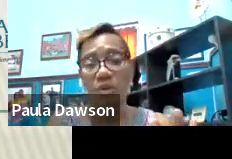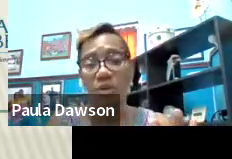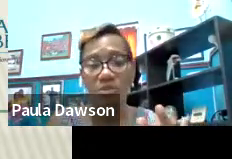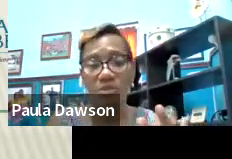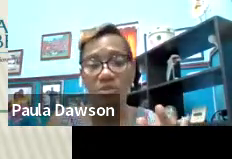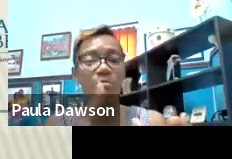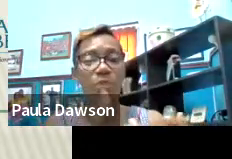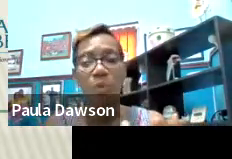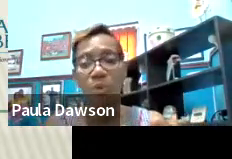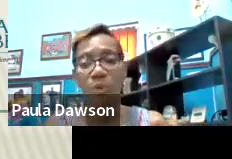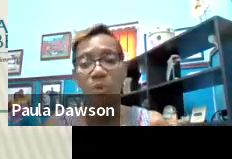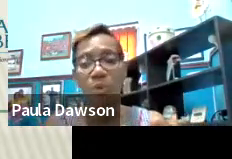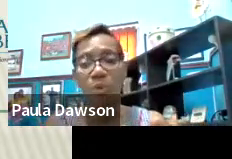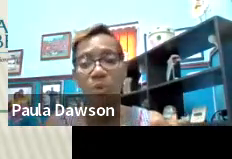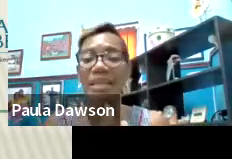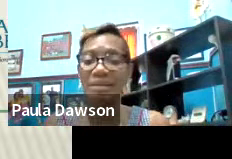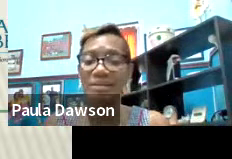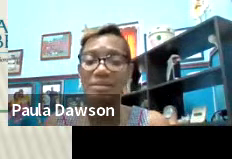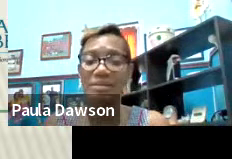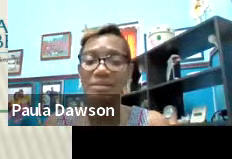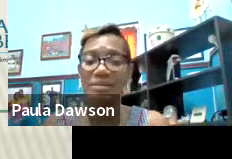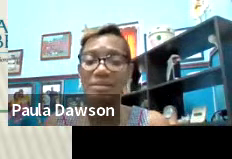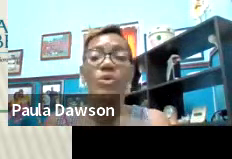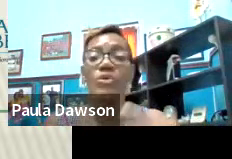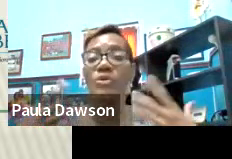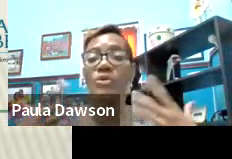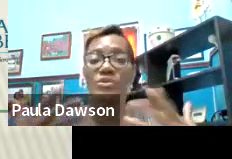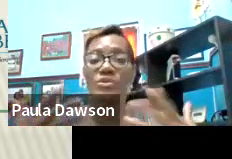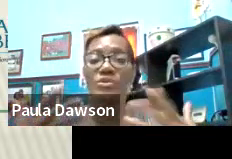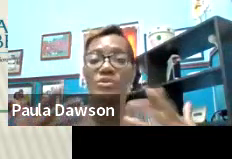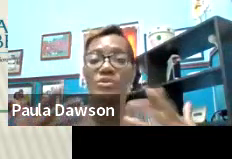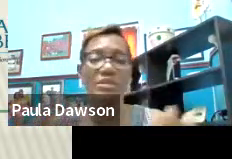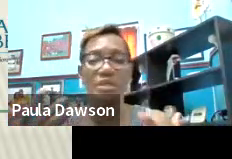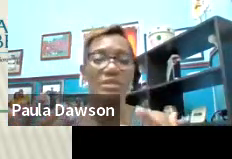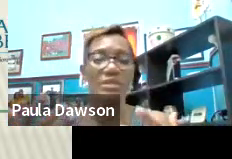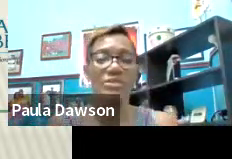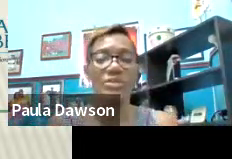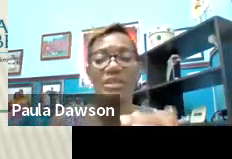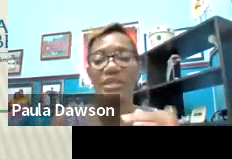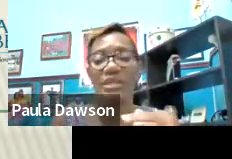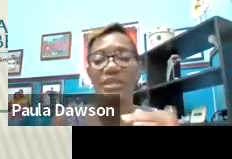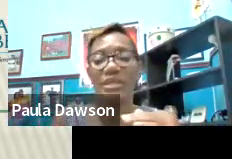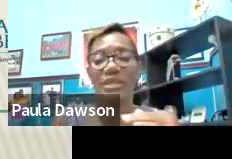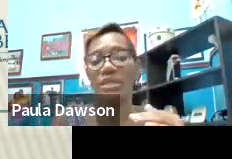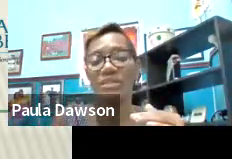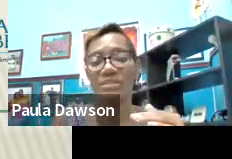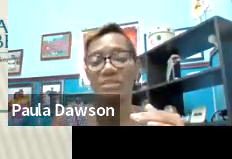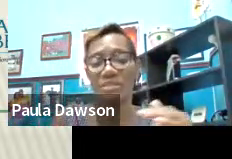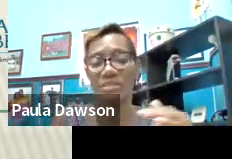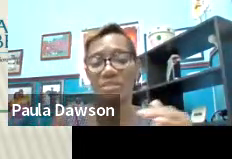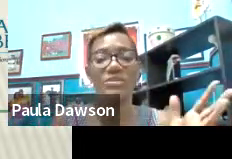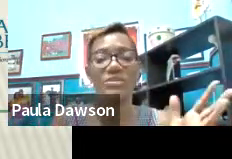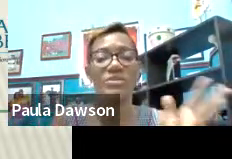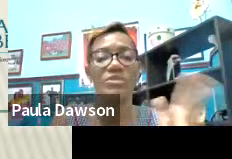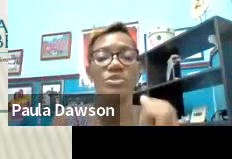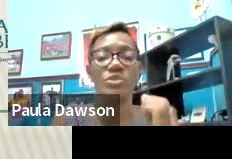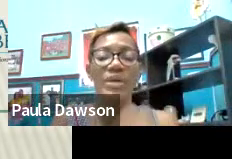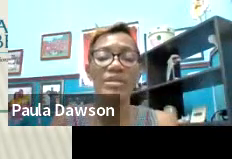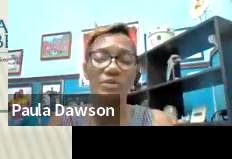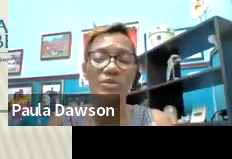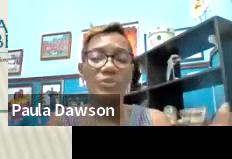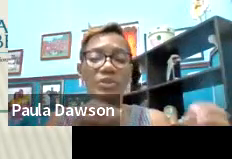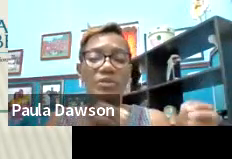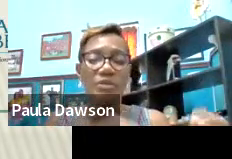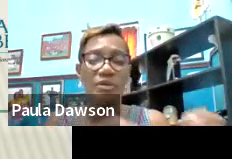in the lungs or the bowel or the bladder or some respiratory illness. So it can be used as a diagnostic tool.